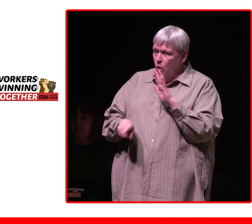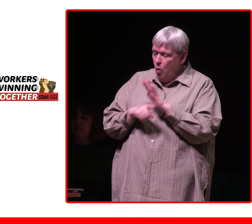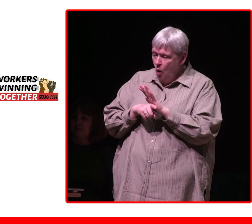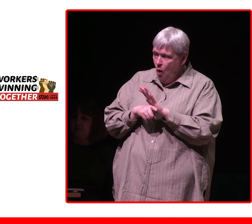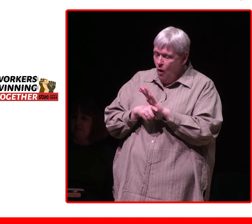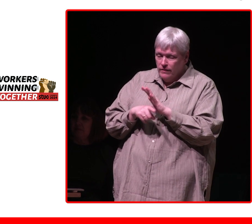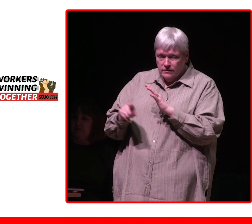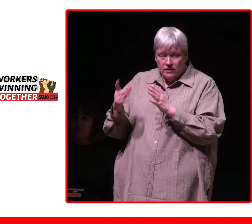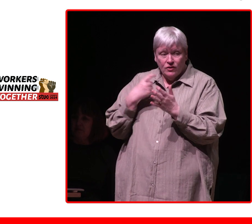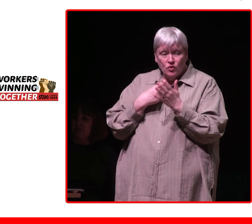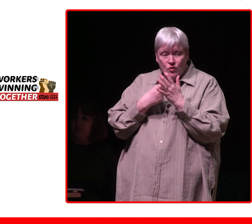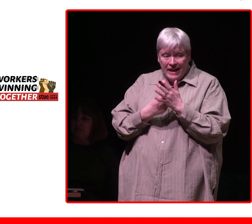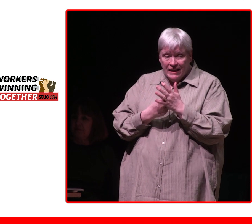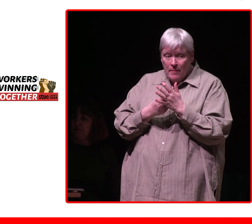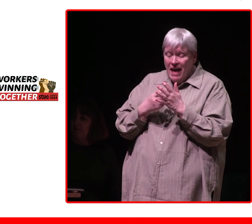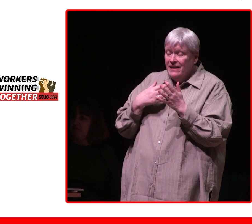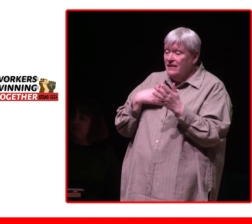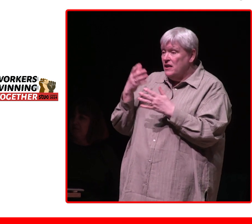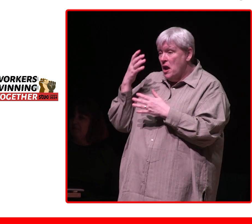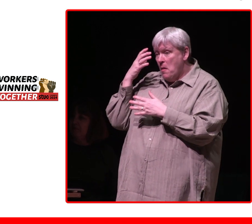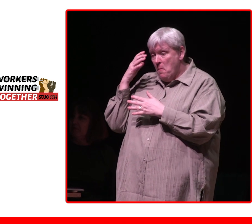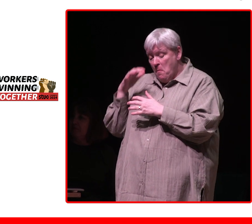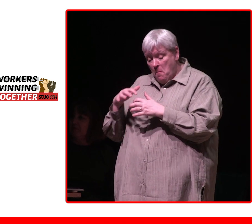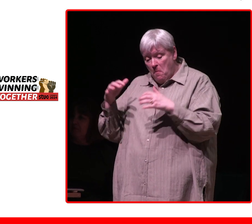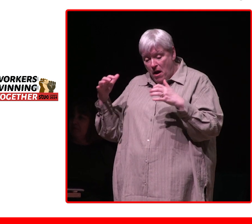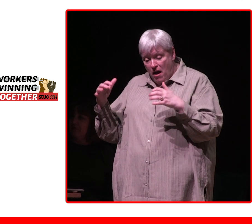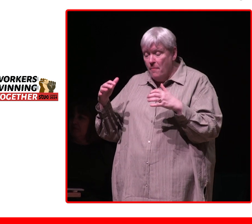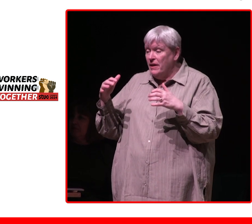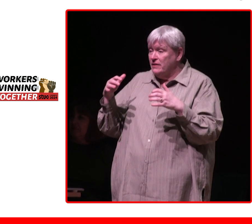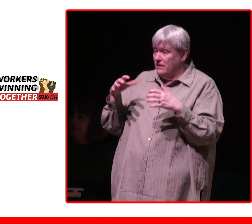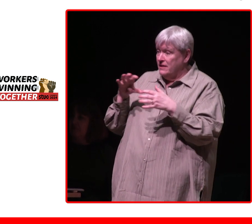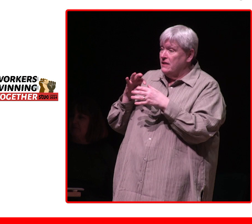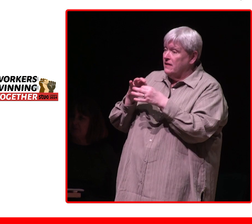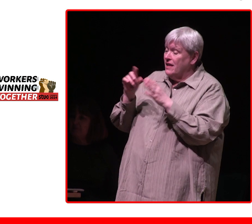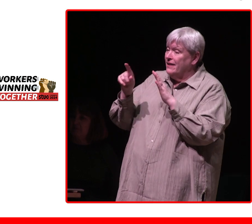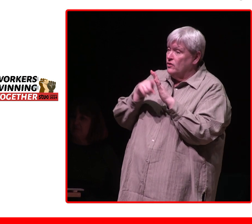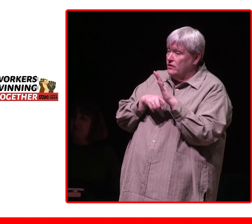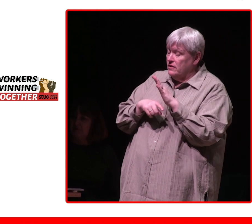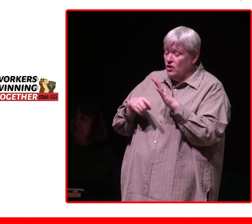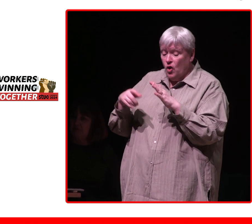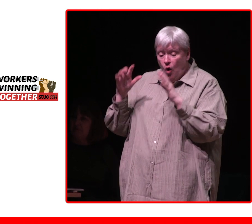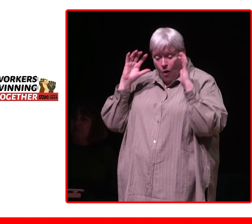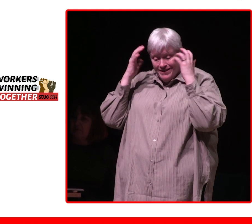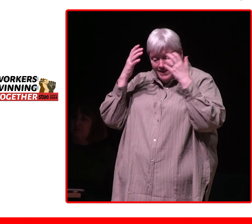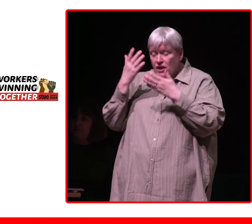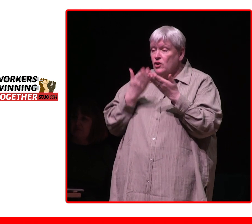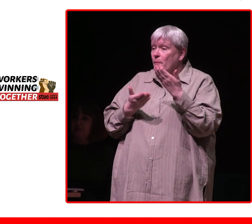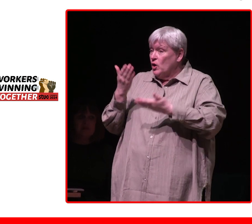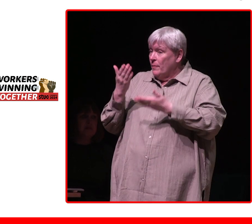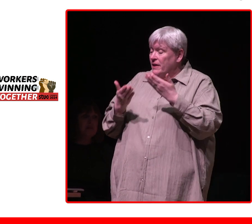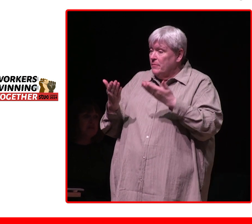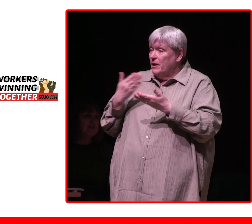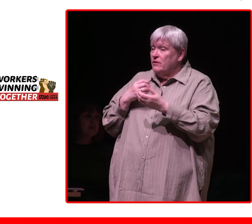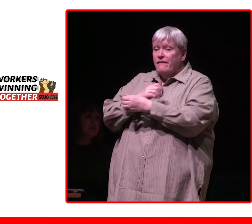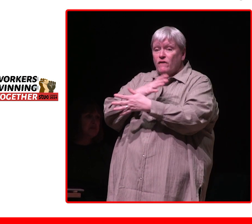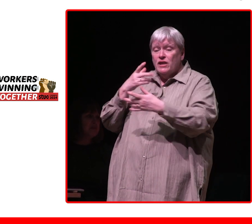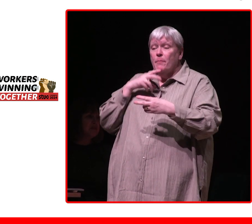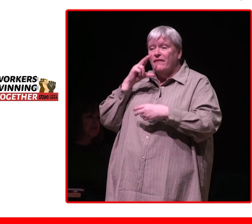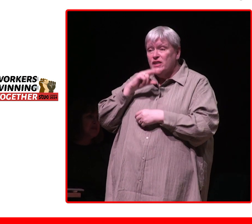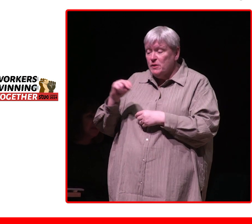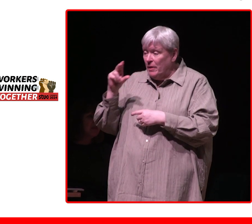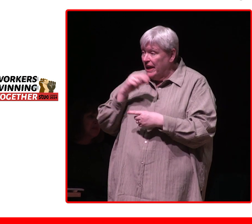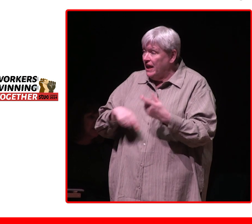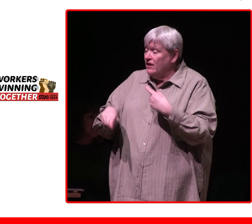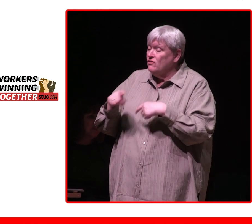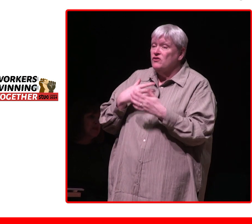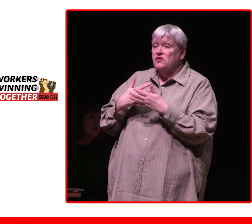respective parliaments withhold legislative consent, raising concerns on the compatibility of the bill with freedom of speech and ability to